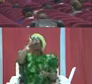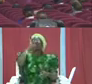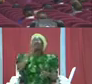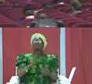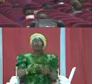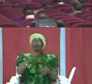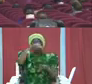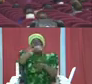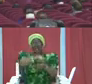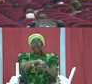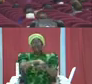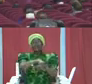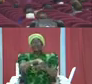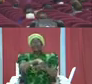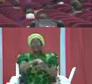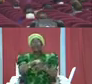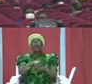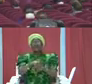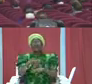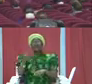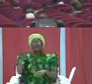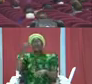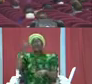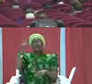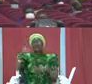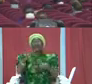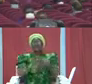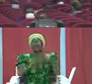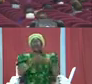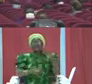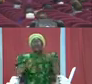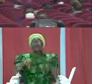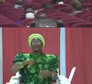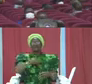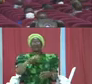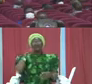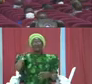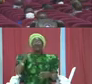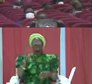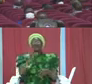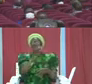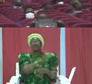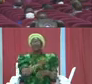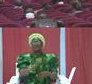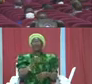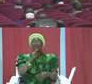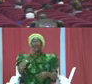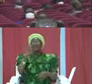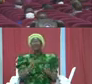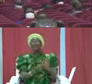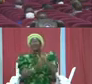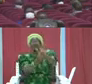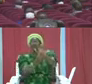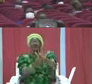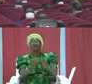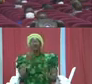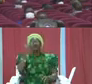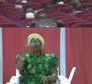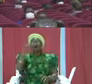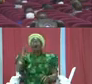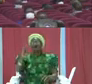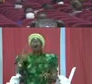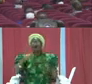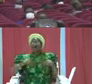Tonight, the bread we are going to take is symbolic of the body